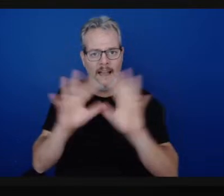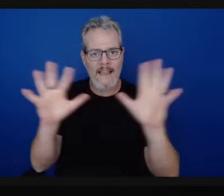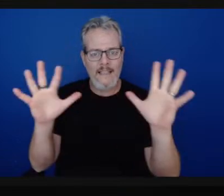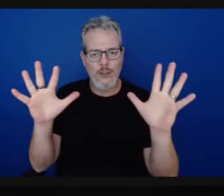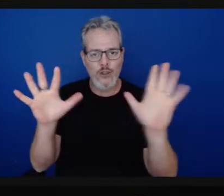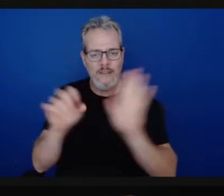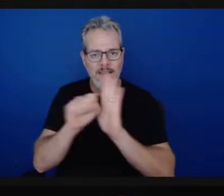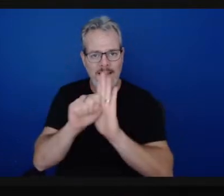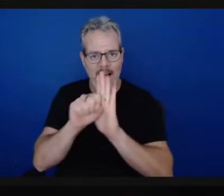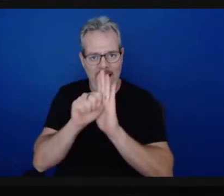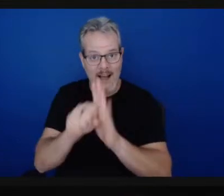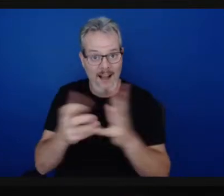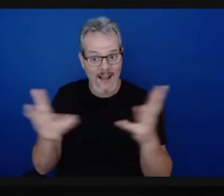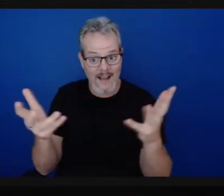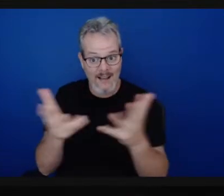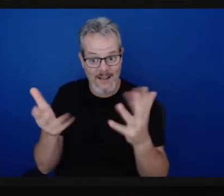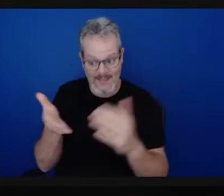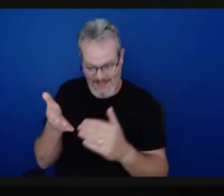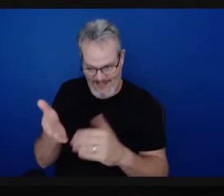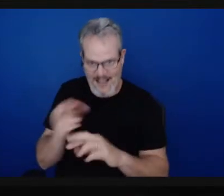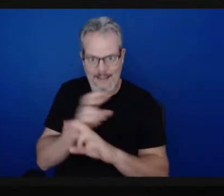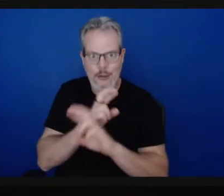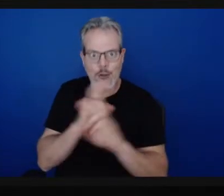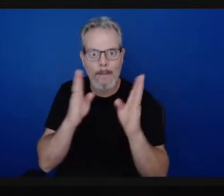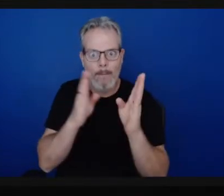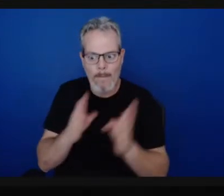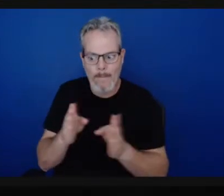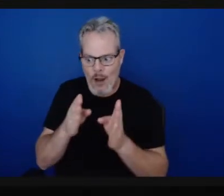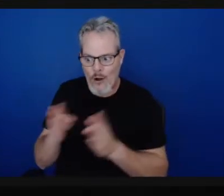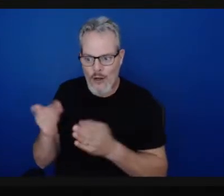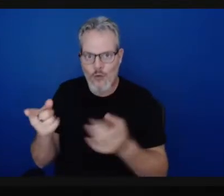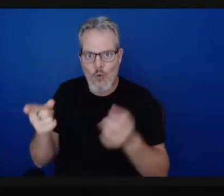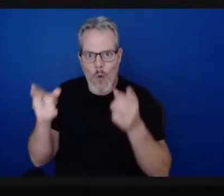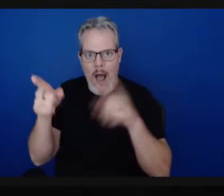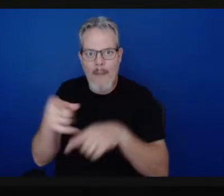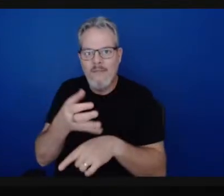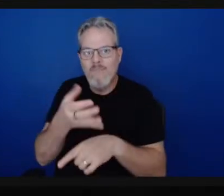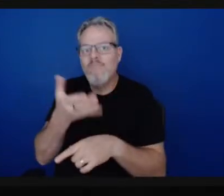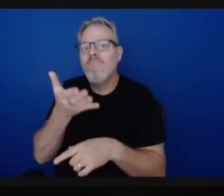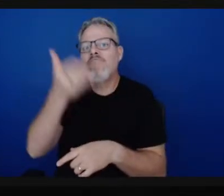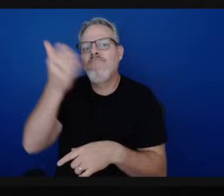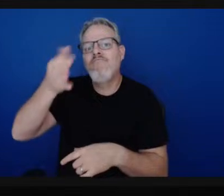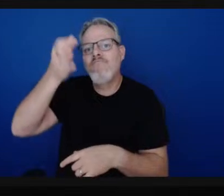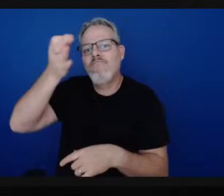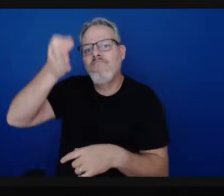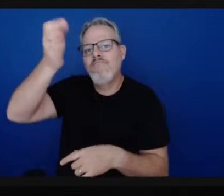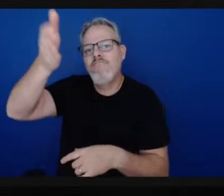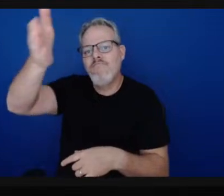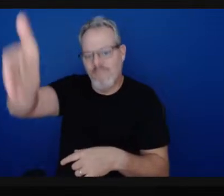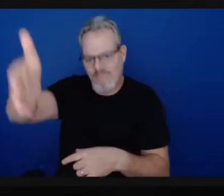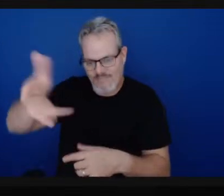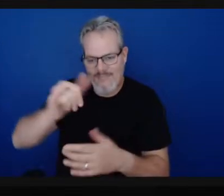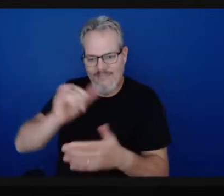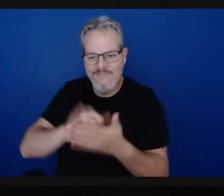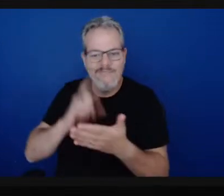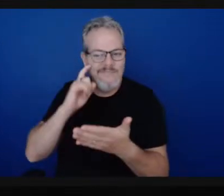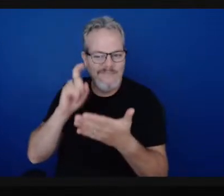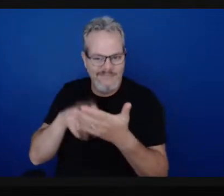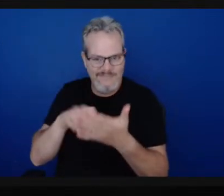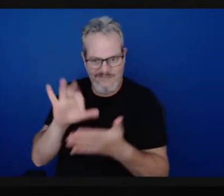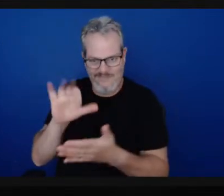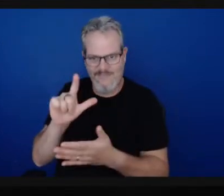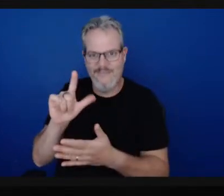that that is preparing to happen at some point in the future here. And the flank is starting to move because we've